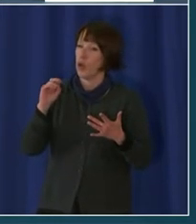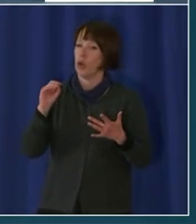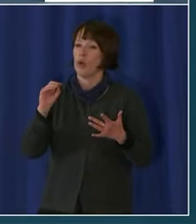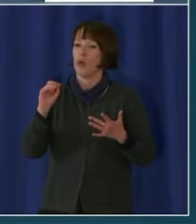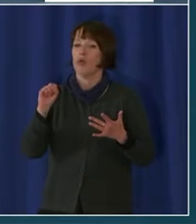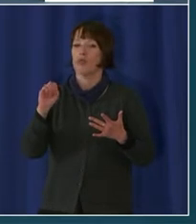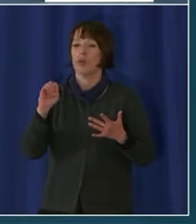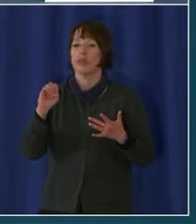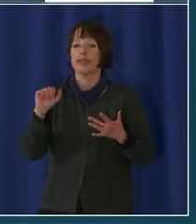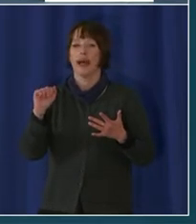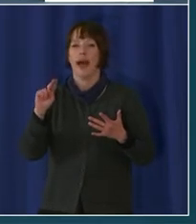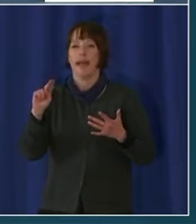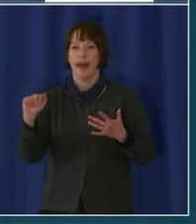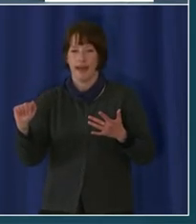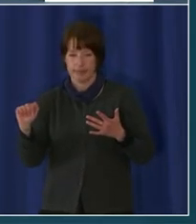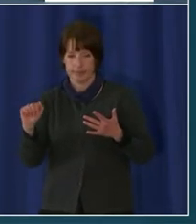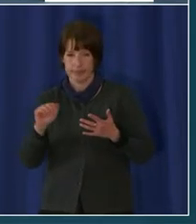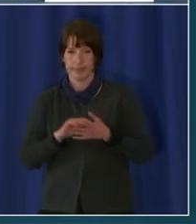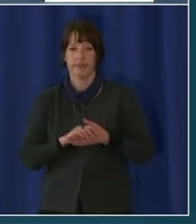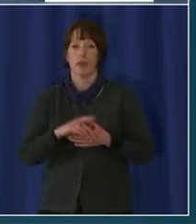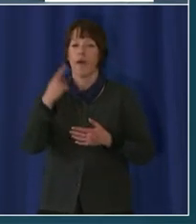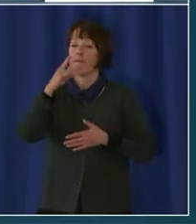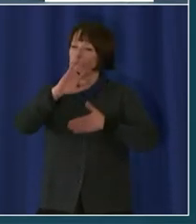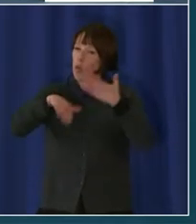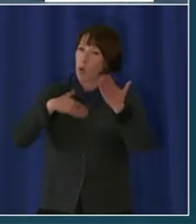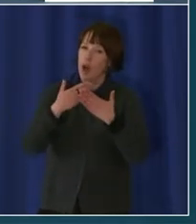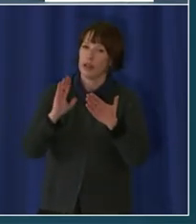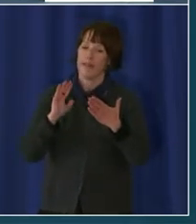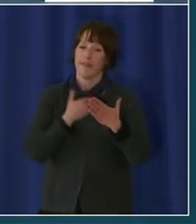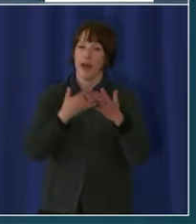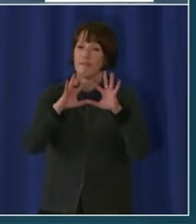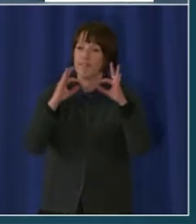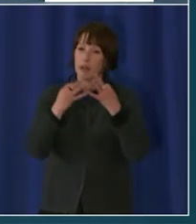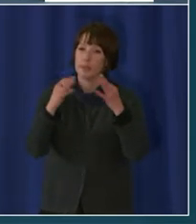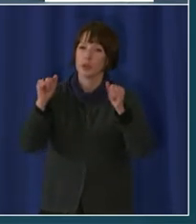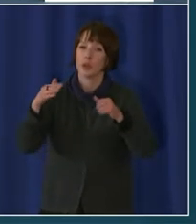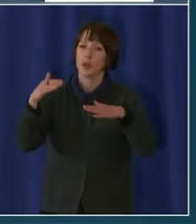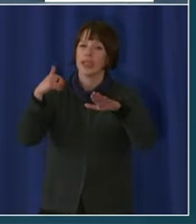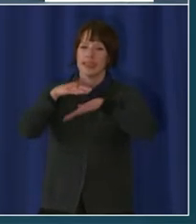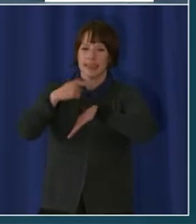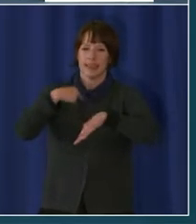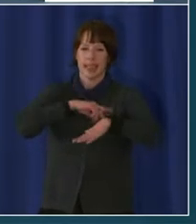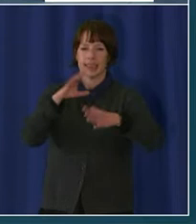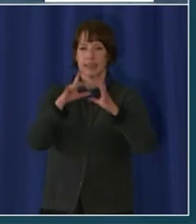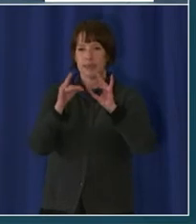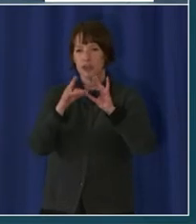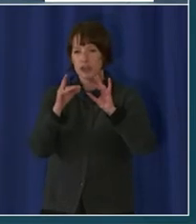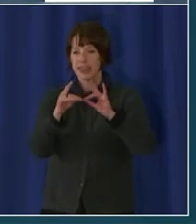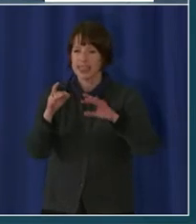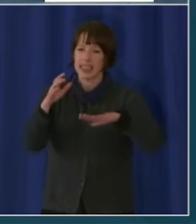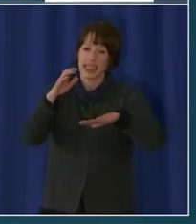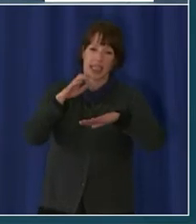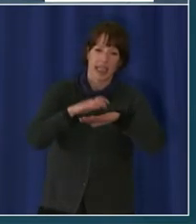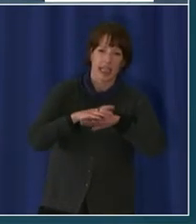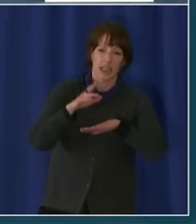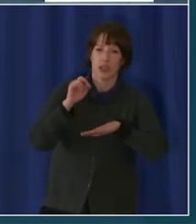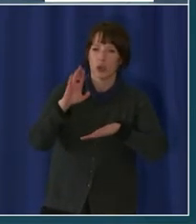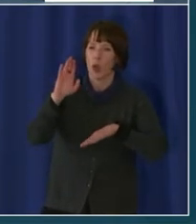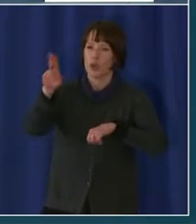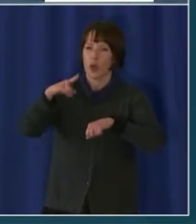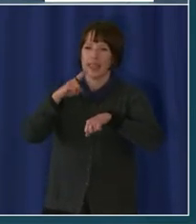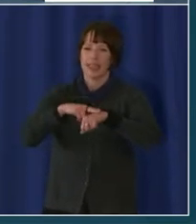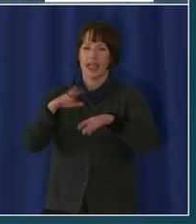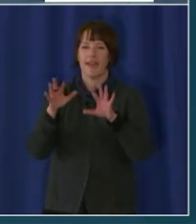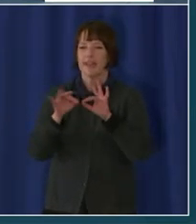de Mamos. I want to emphasize that for all of our families, you can send us messages in English or in your